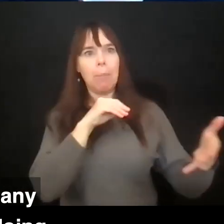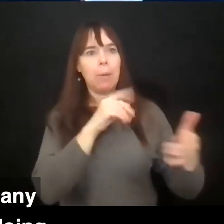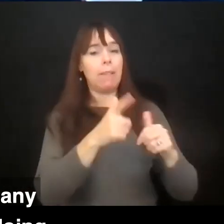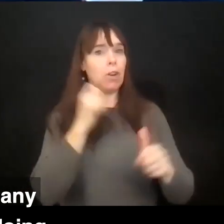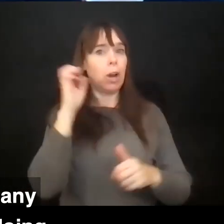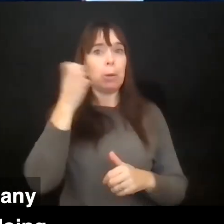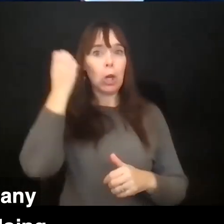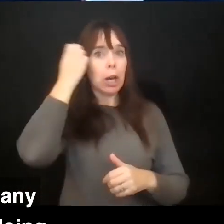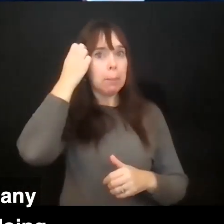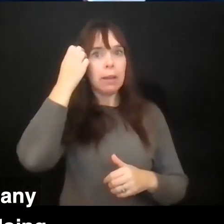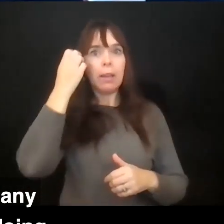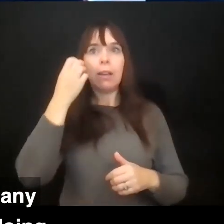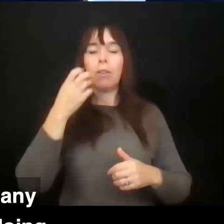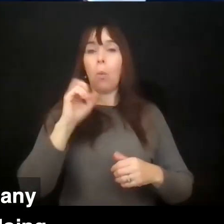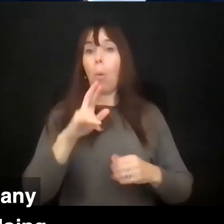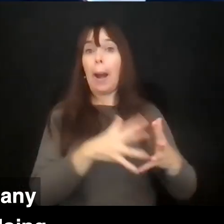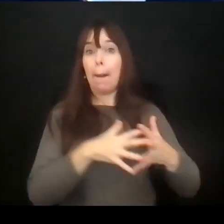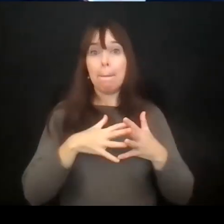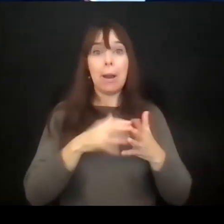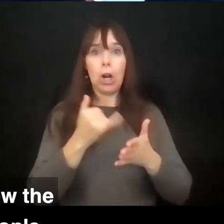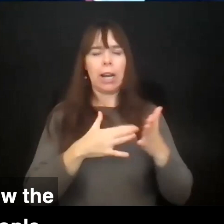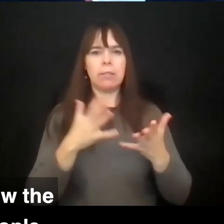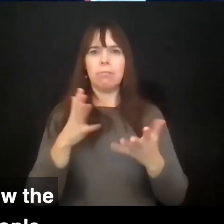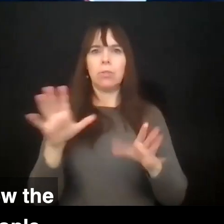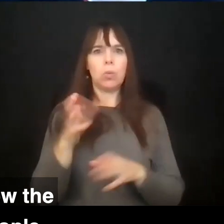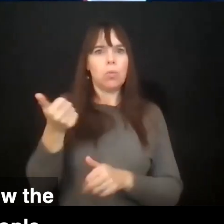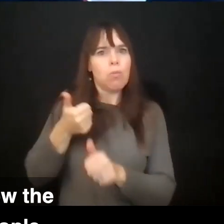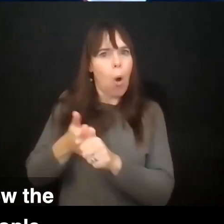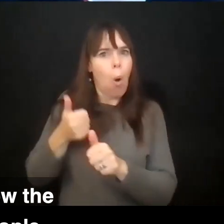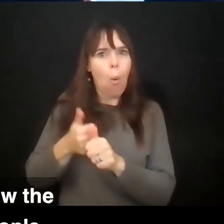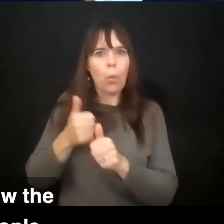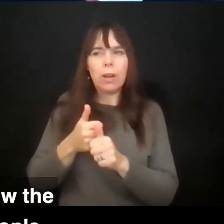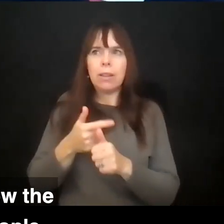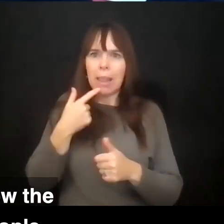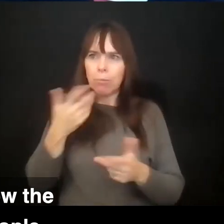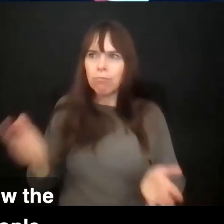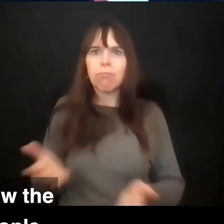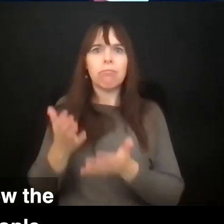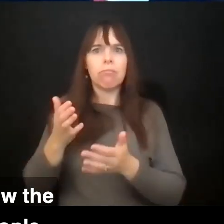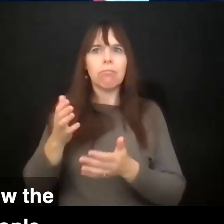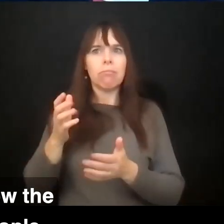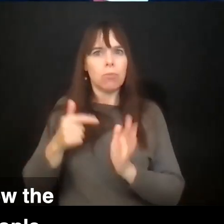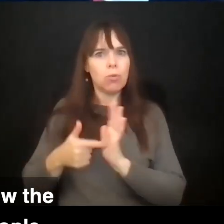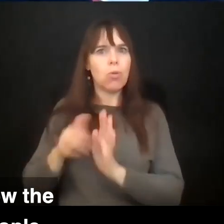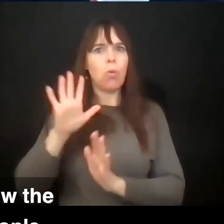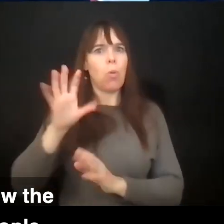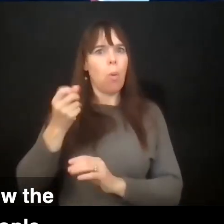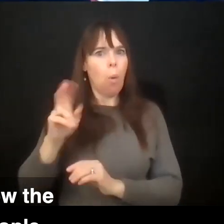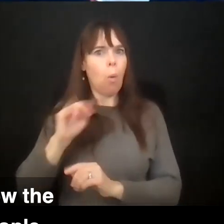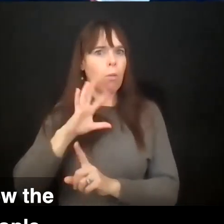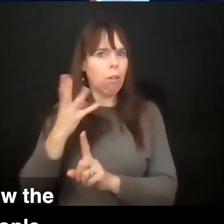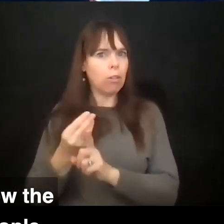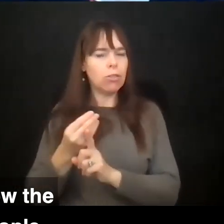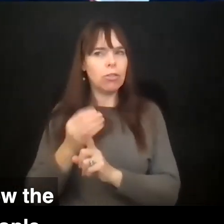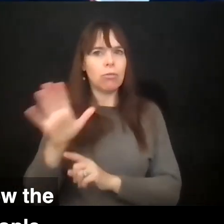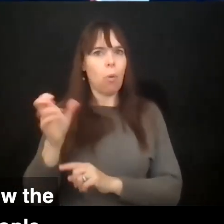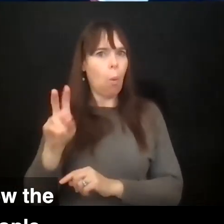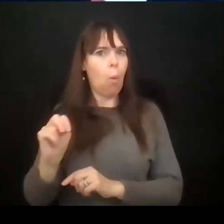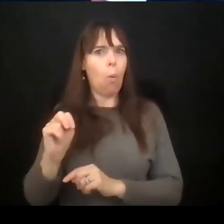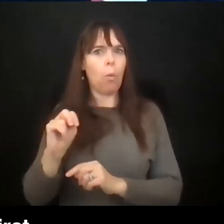European and many American artists were doing. They were urged to show the culture of their own